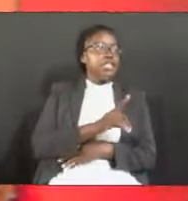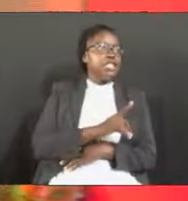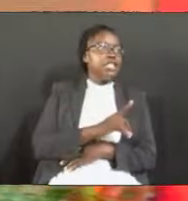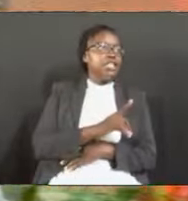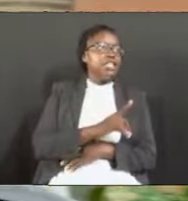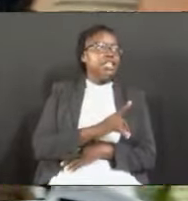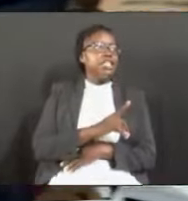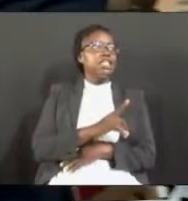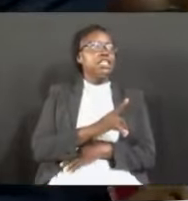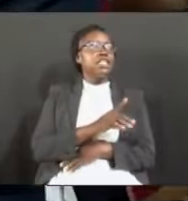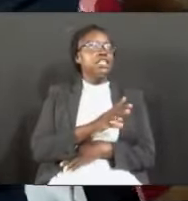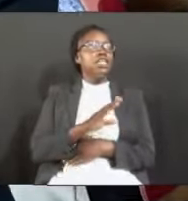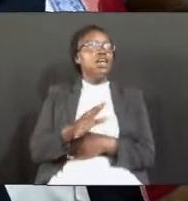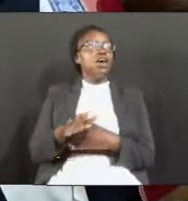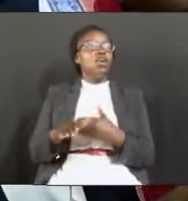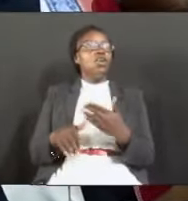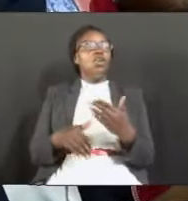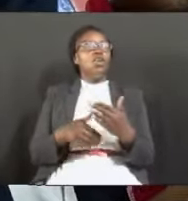Just come. Just come.